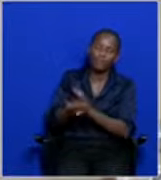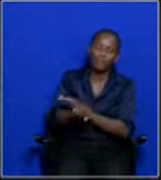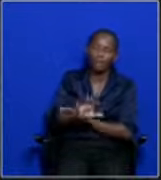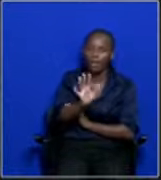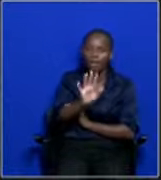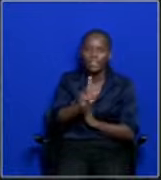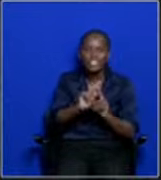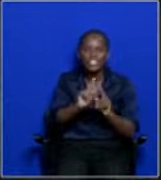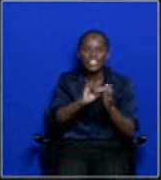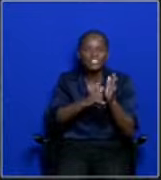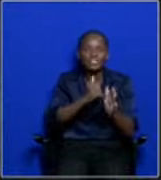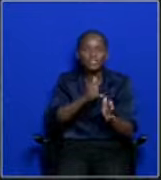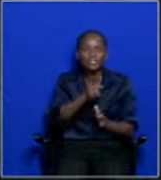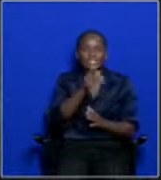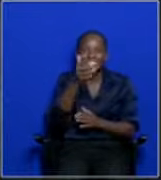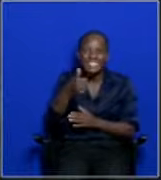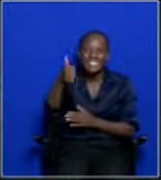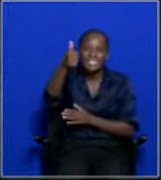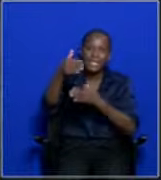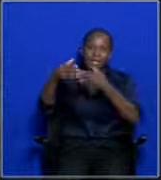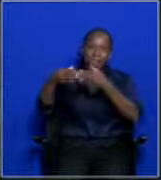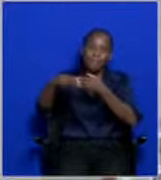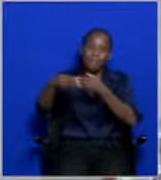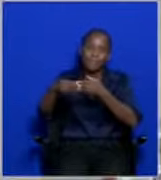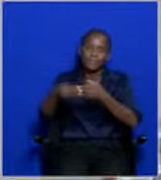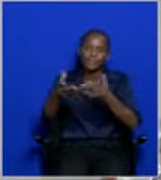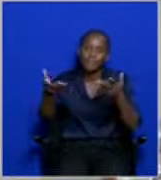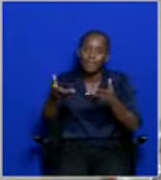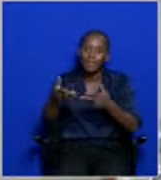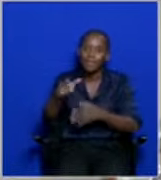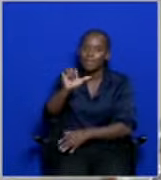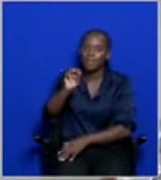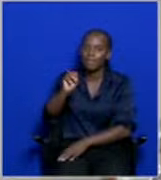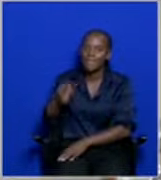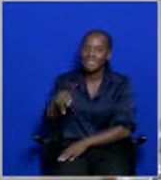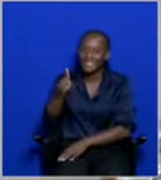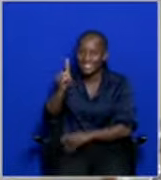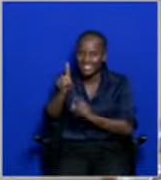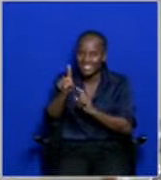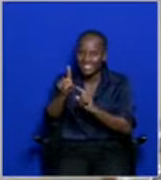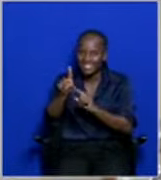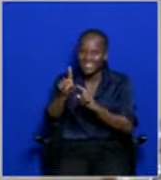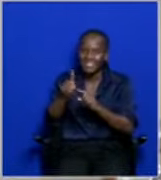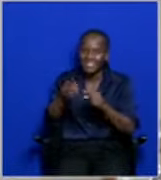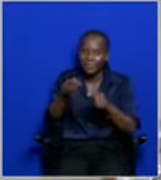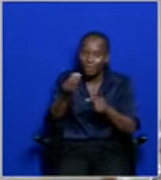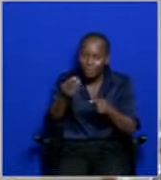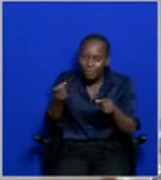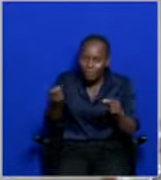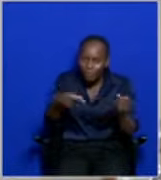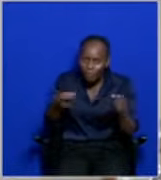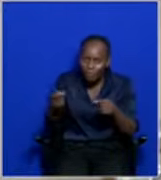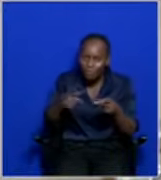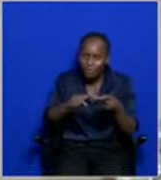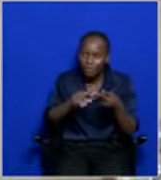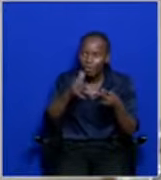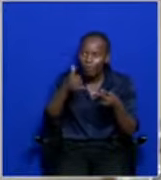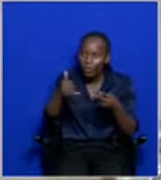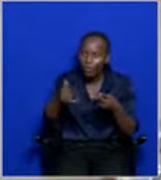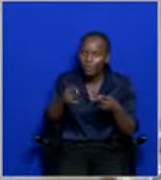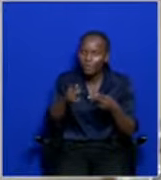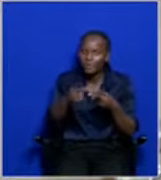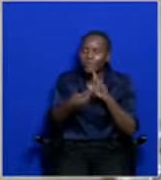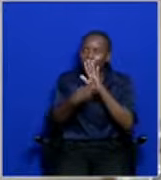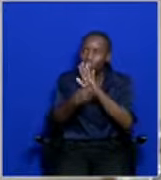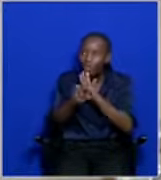members of EMPD regarding the searching of Mackenzie's vehicle, where he says he